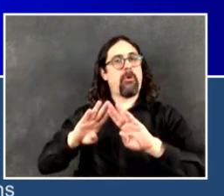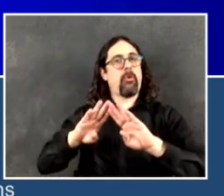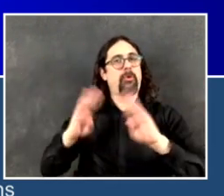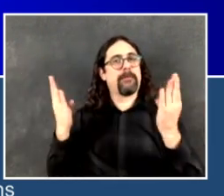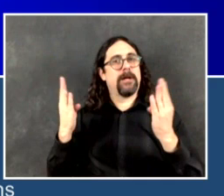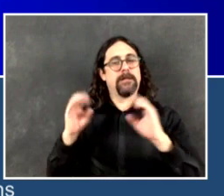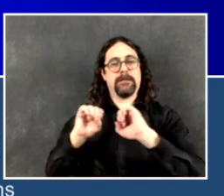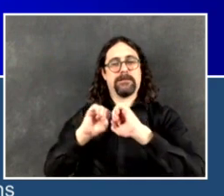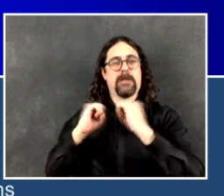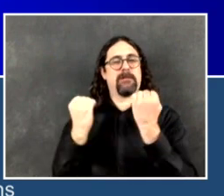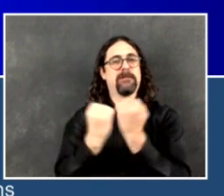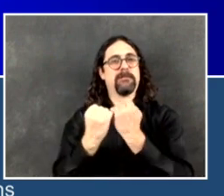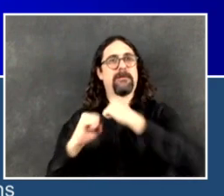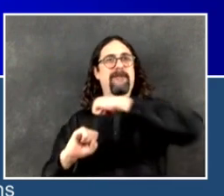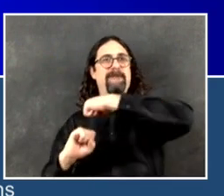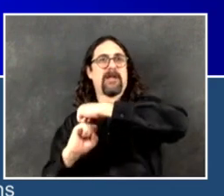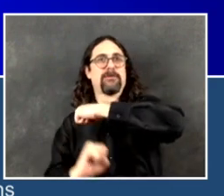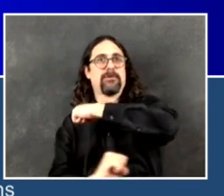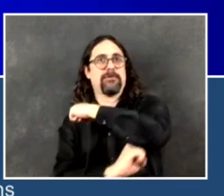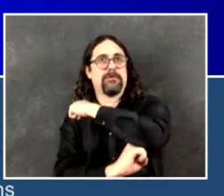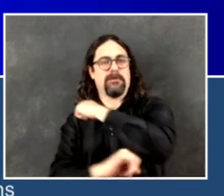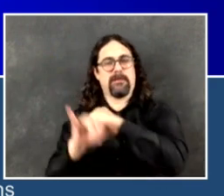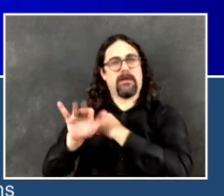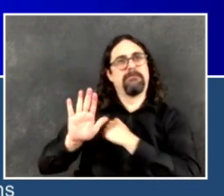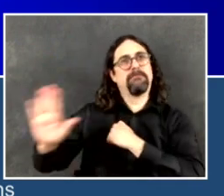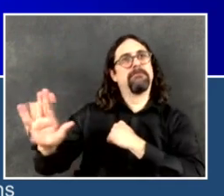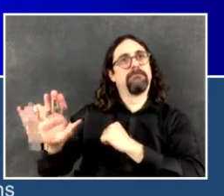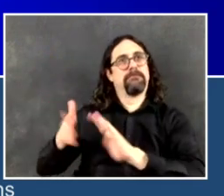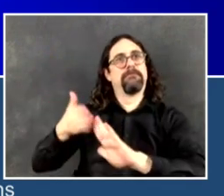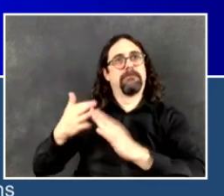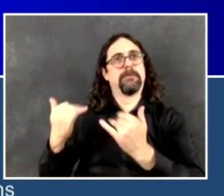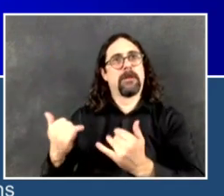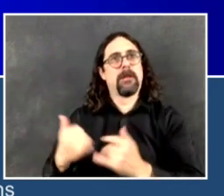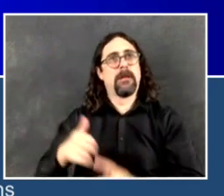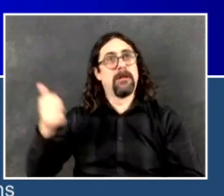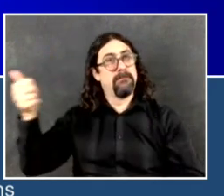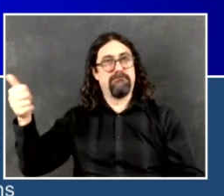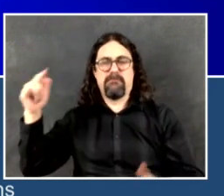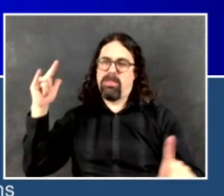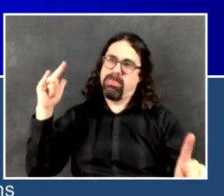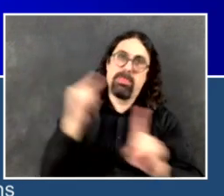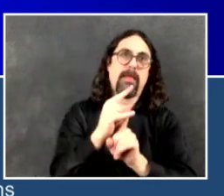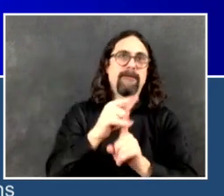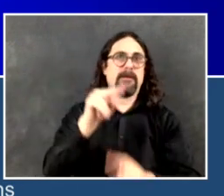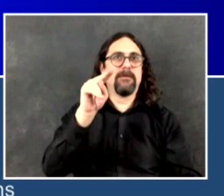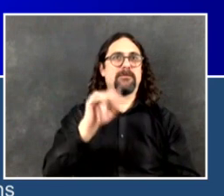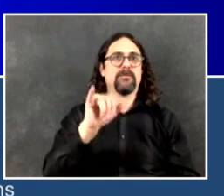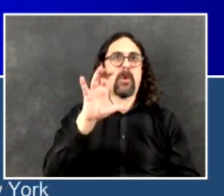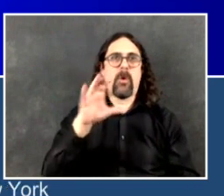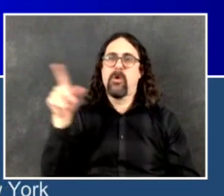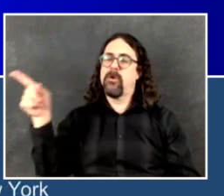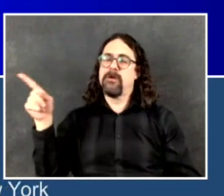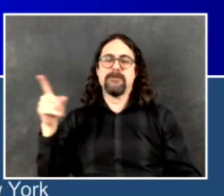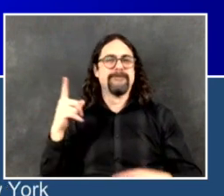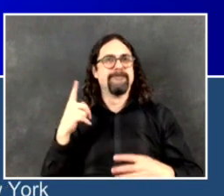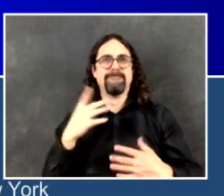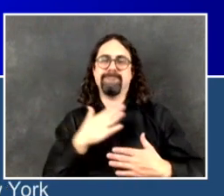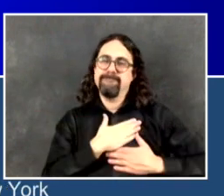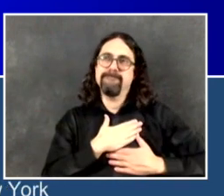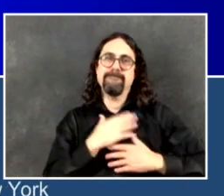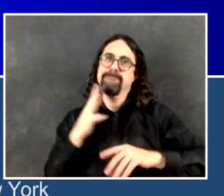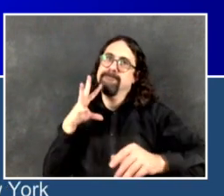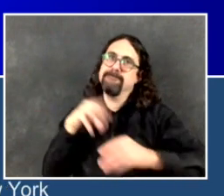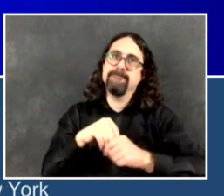and believes things can be created and has been part of it all over the world. Dick Ravitch,